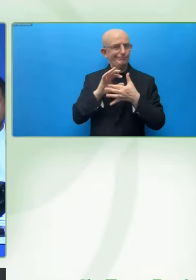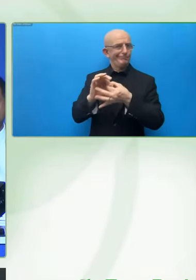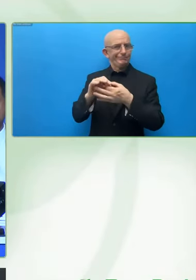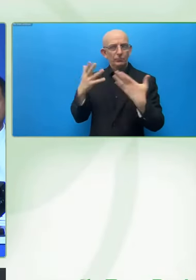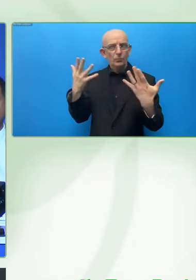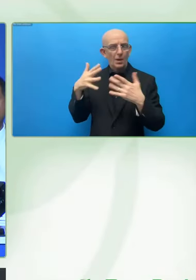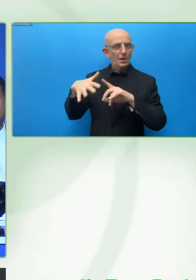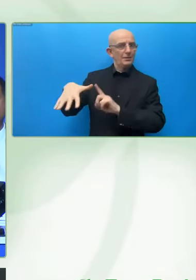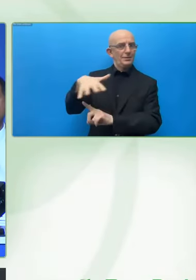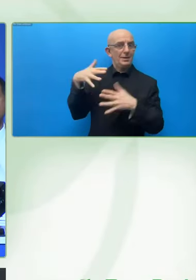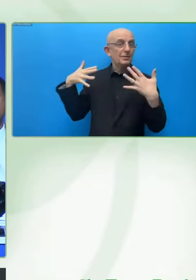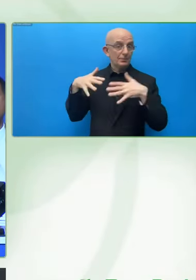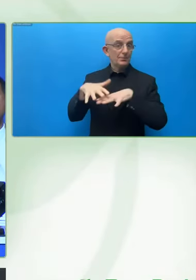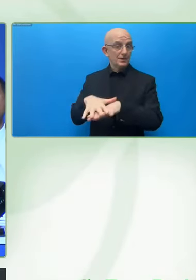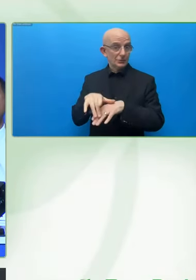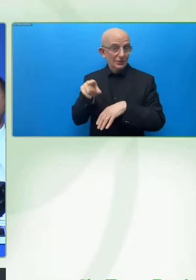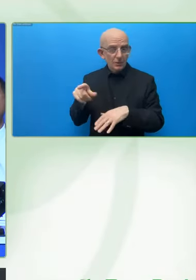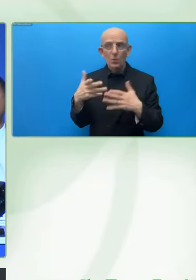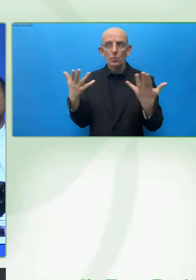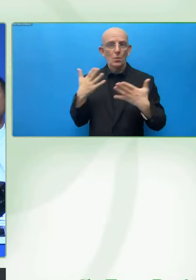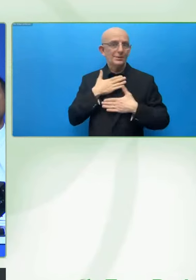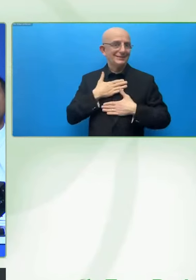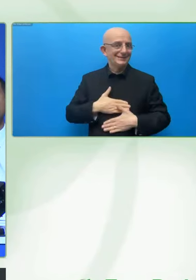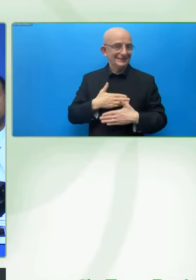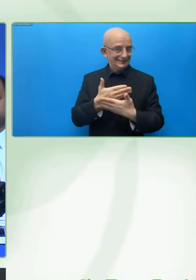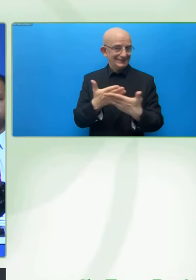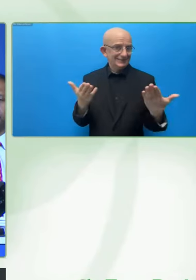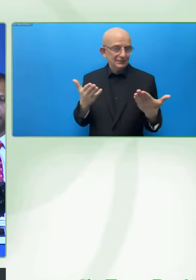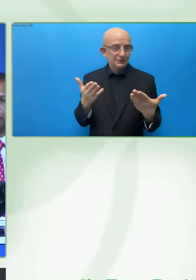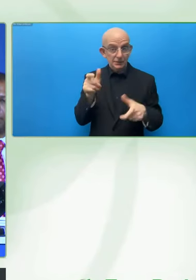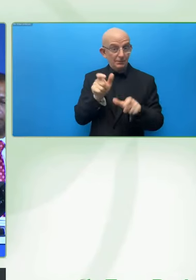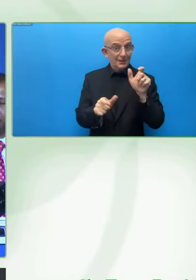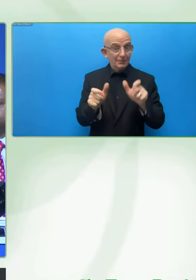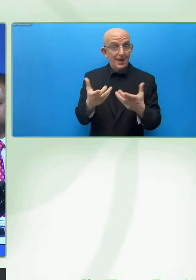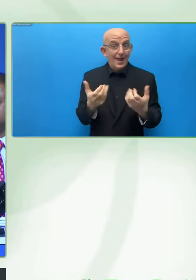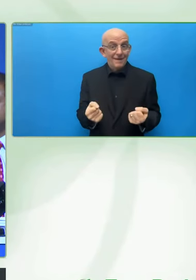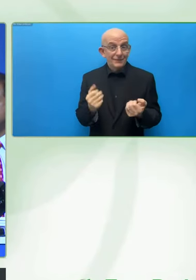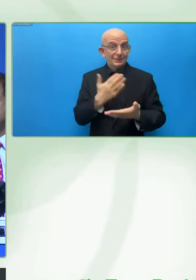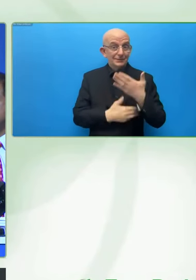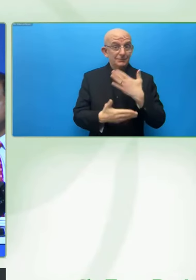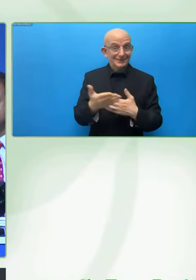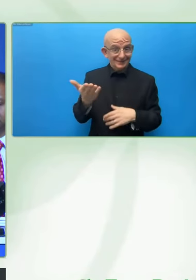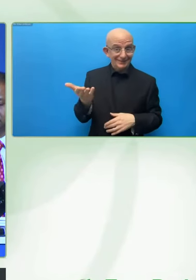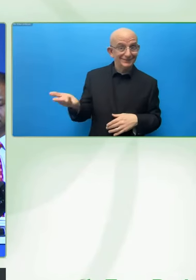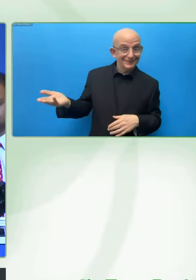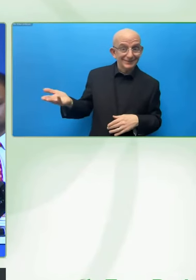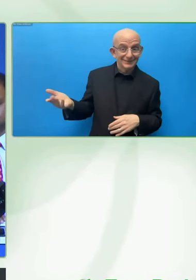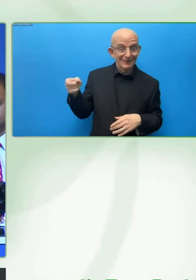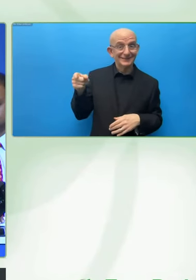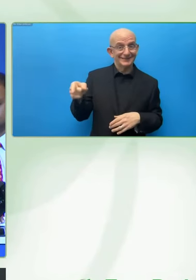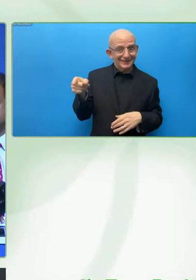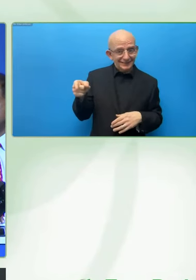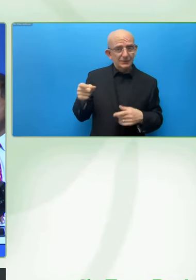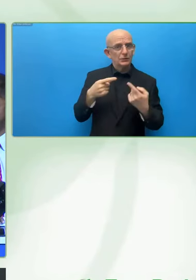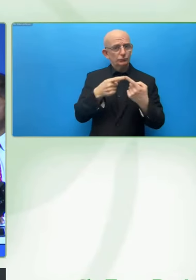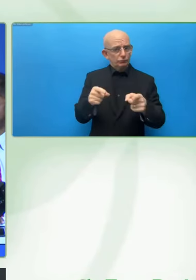We are almost ready to give the floor to the short presentation of the workshops tomorrow.